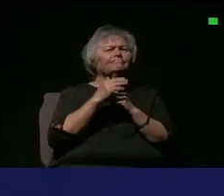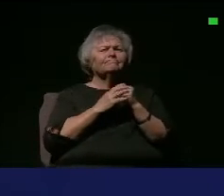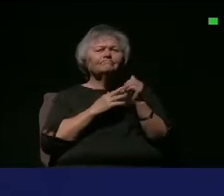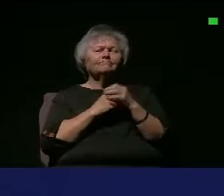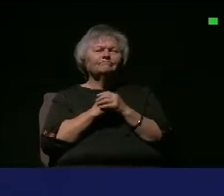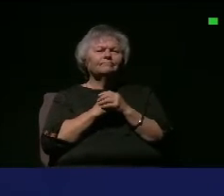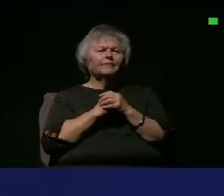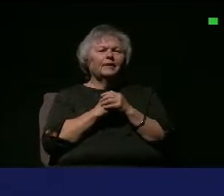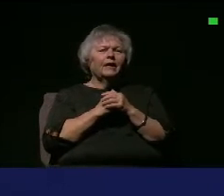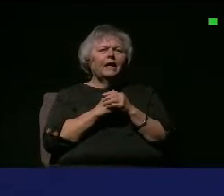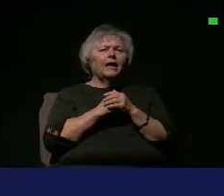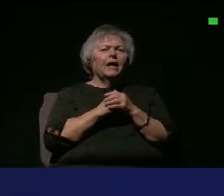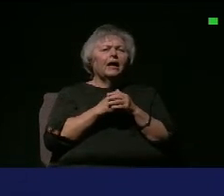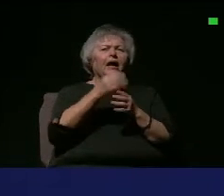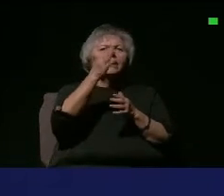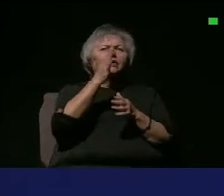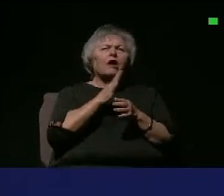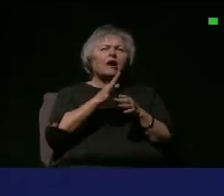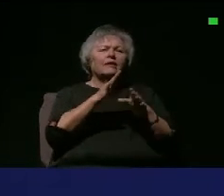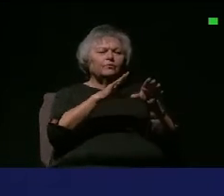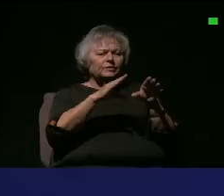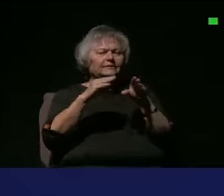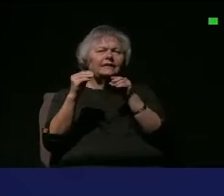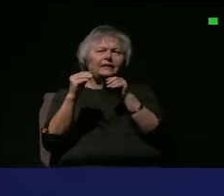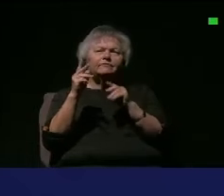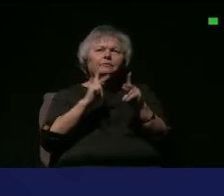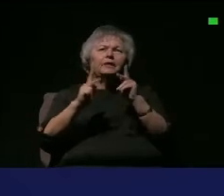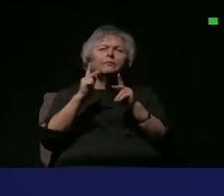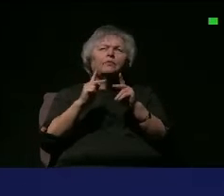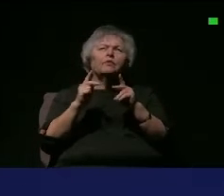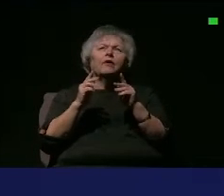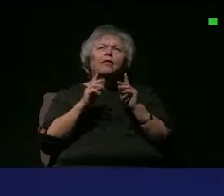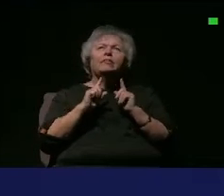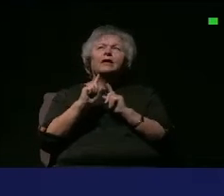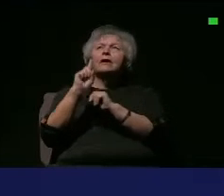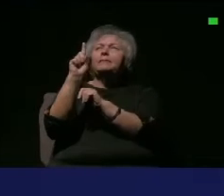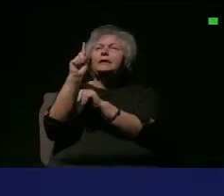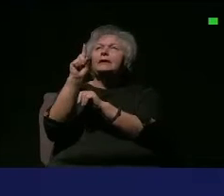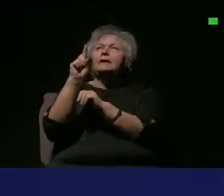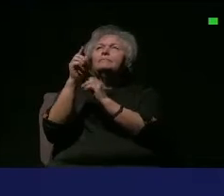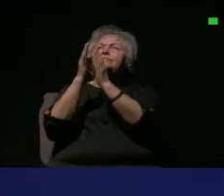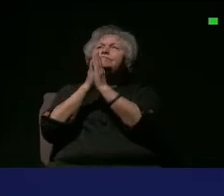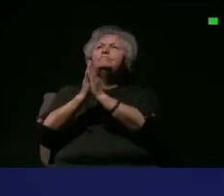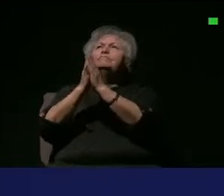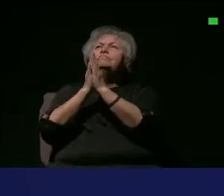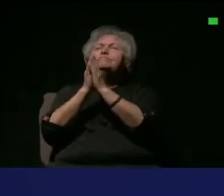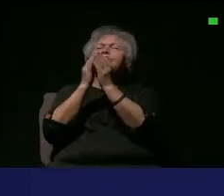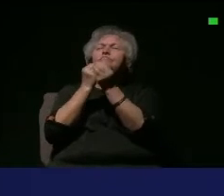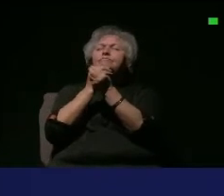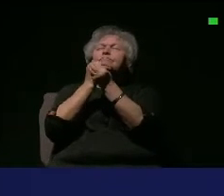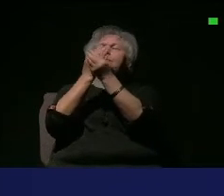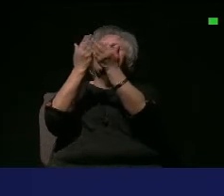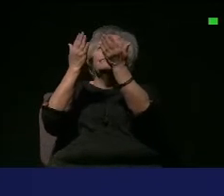are admitting their need. God expects everyone who is called to join him in his work, and God keeps his